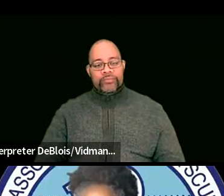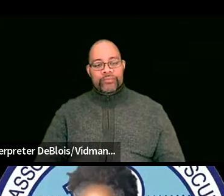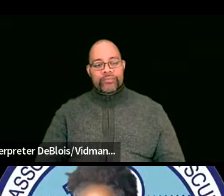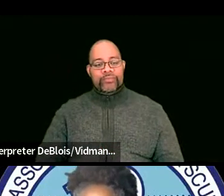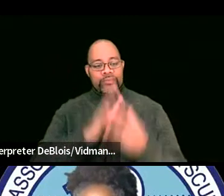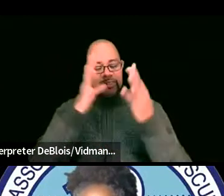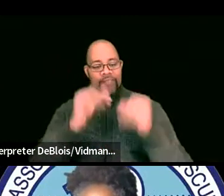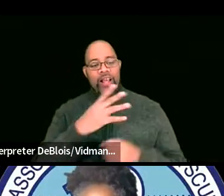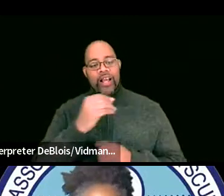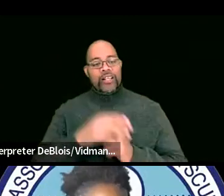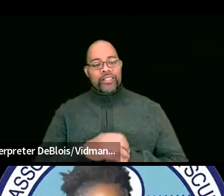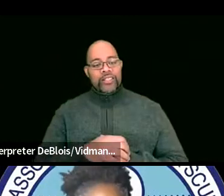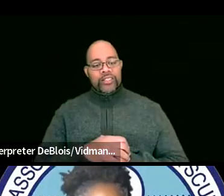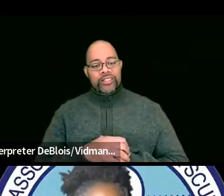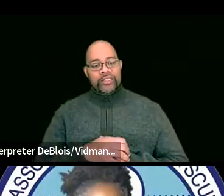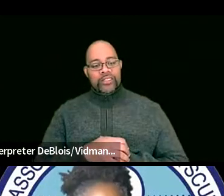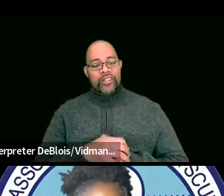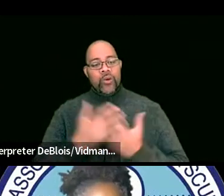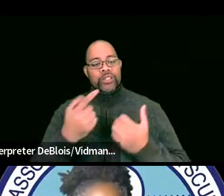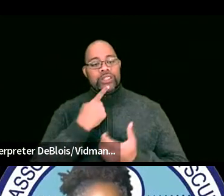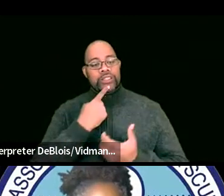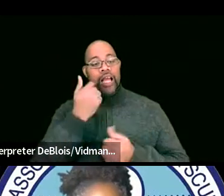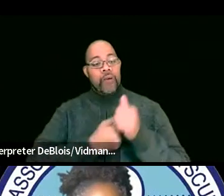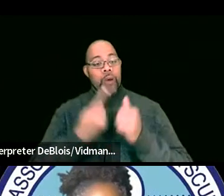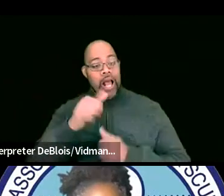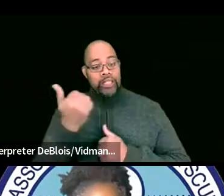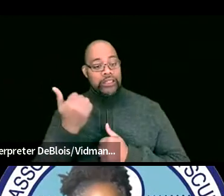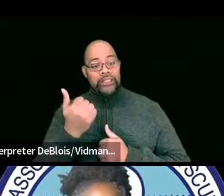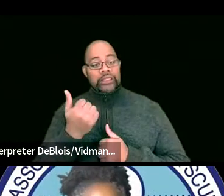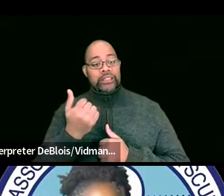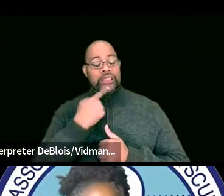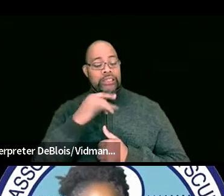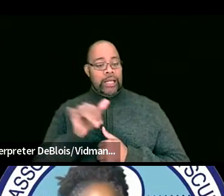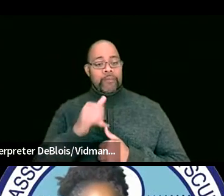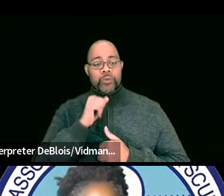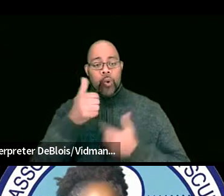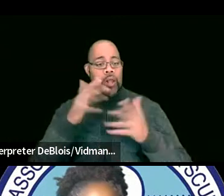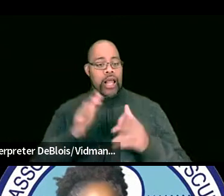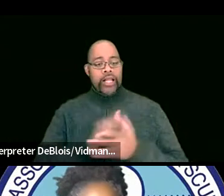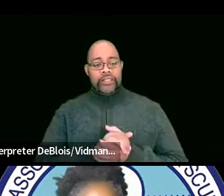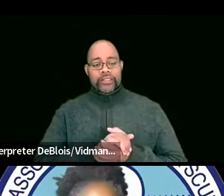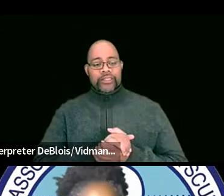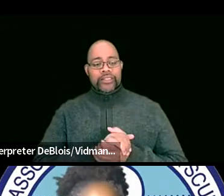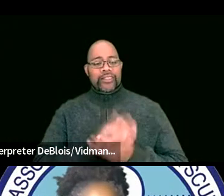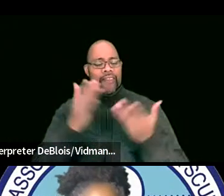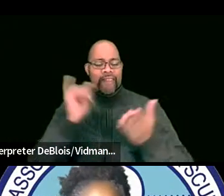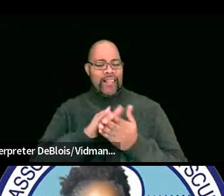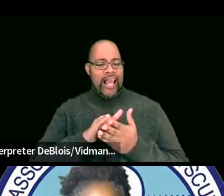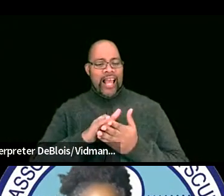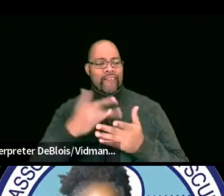Definitely. And I'd like to say, like everyone else has been saying, don't let stuff like